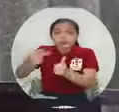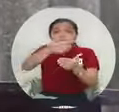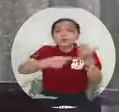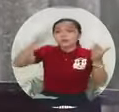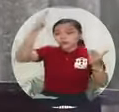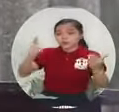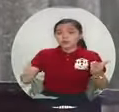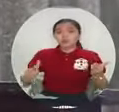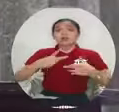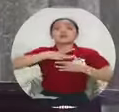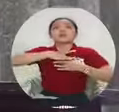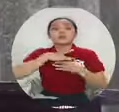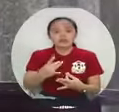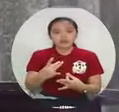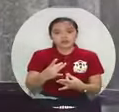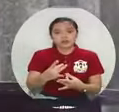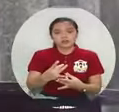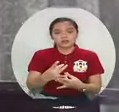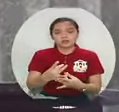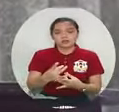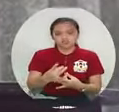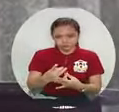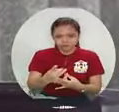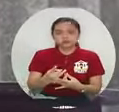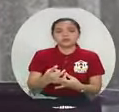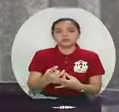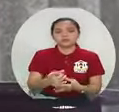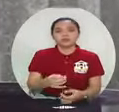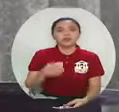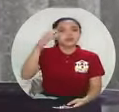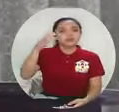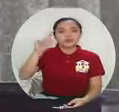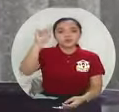God have revealed to the first parents, to the first